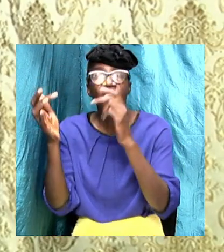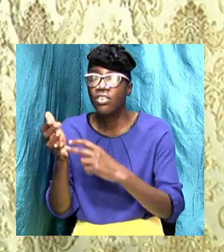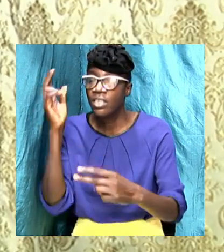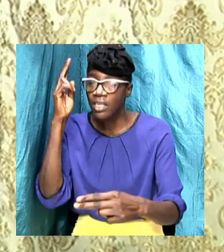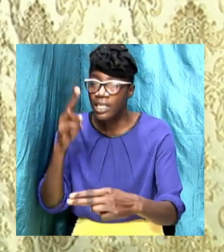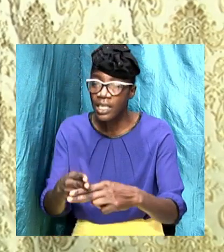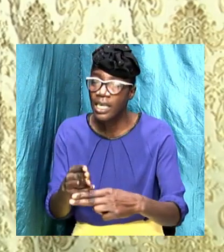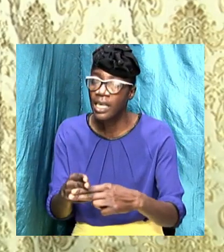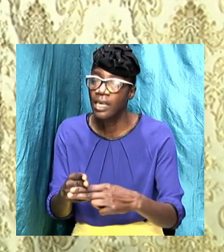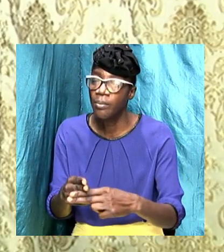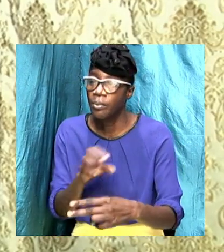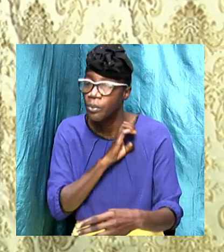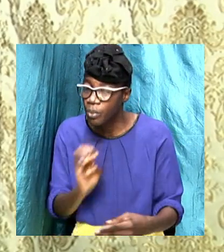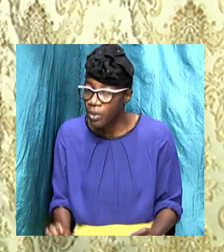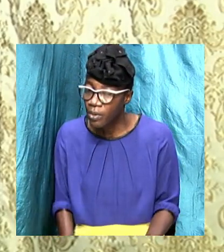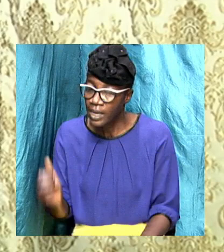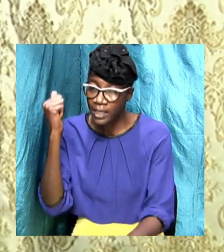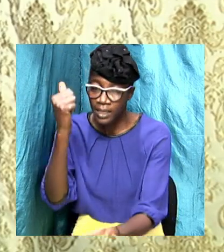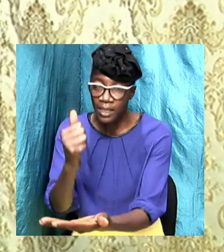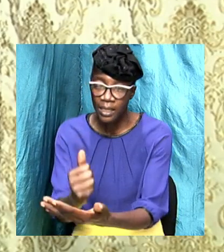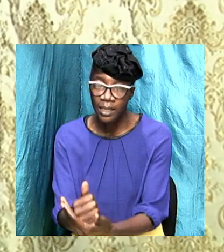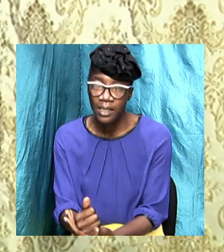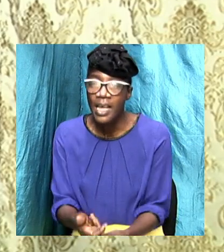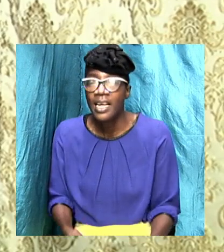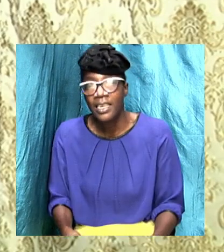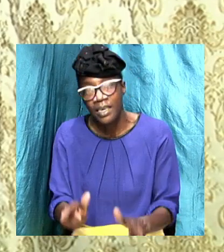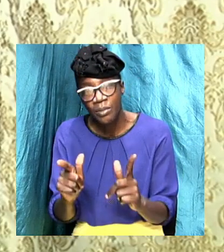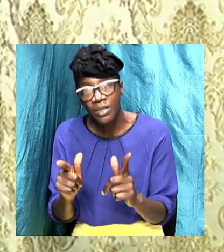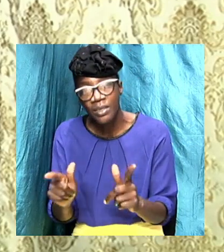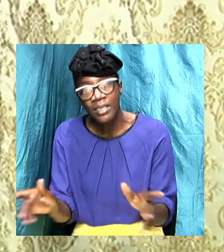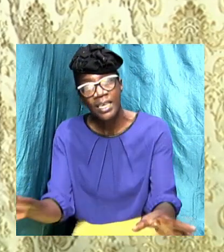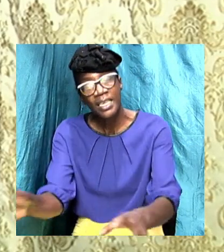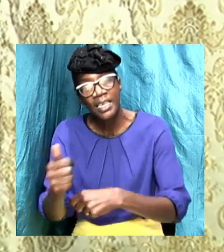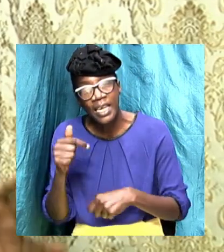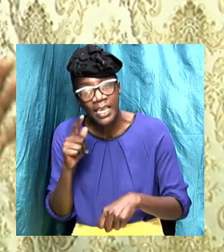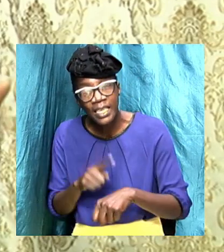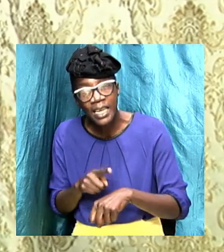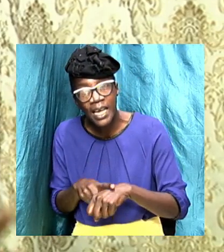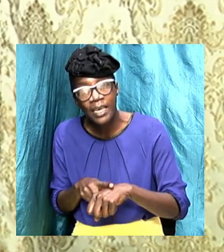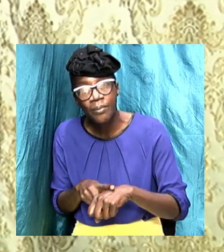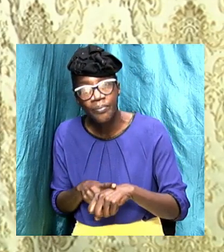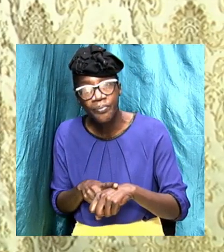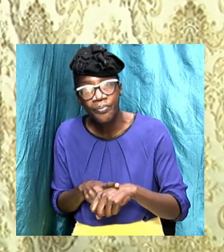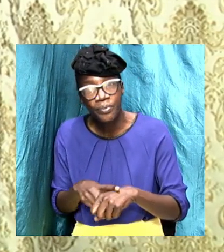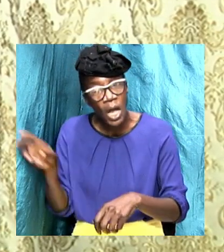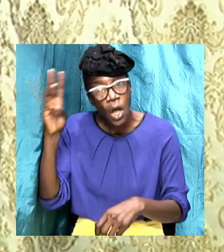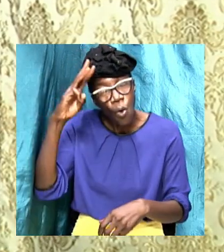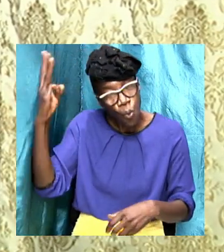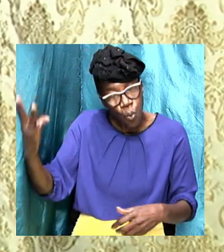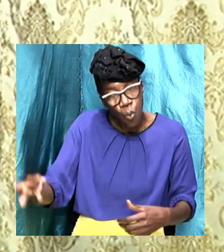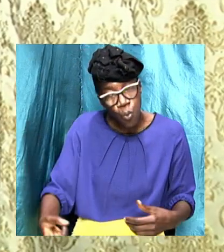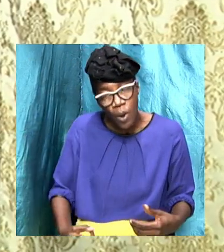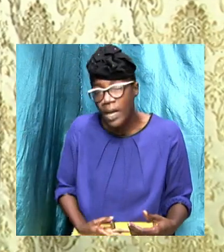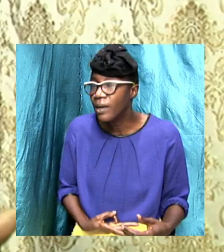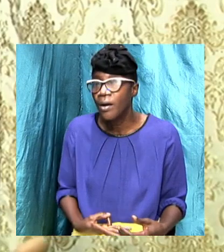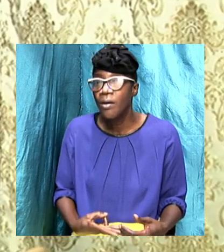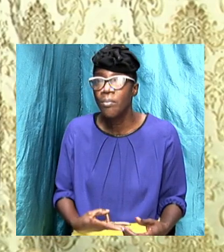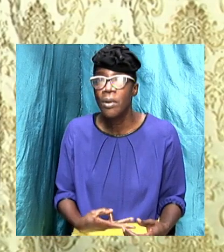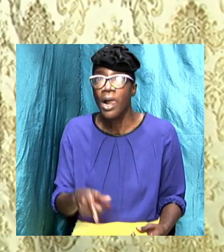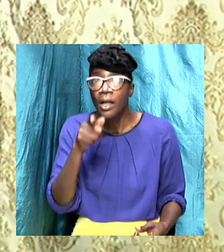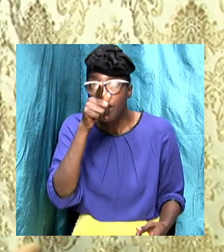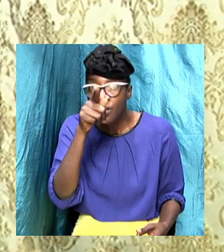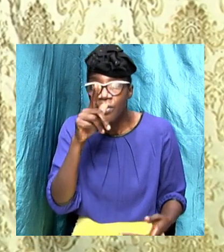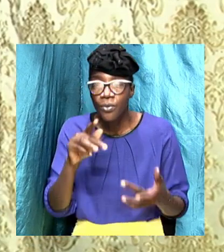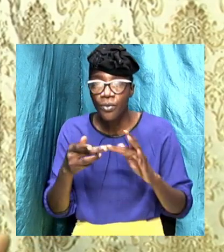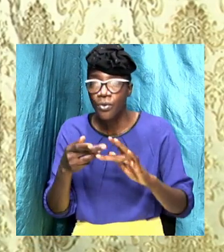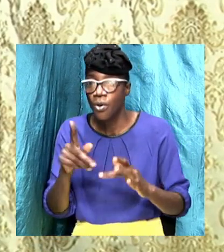of Jesus Christ, in Jesus' name. And let me just take time out to welcome everyone that is tuning in, irrespective of